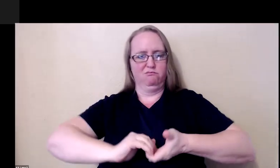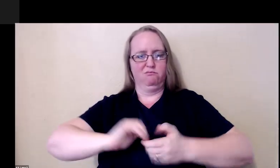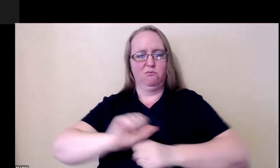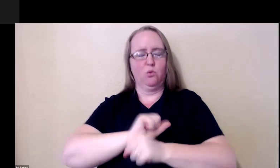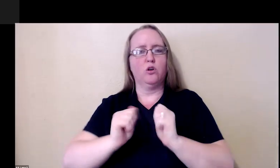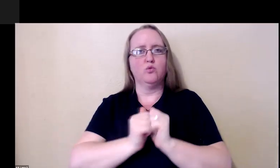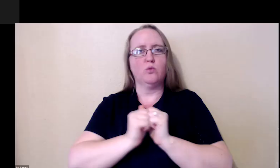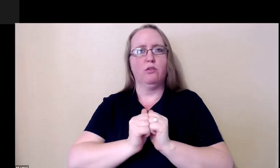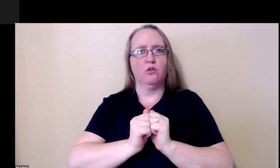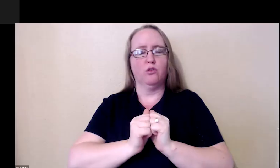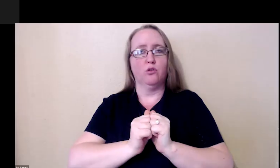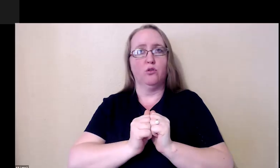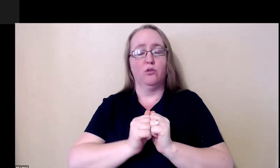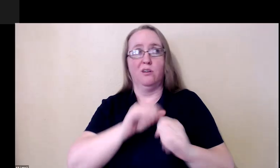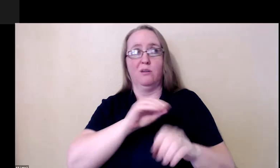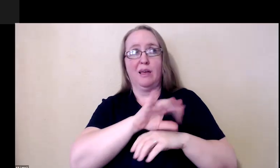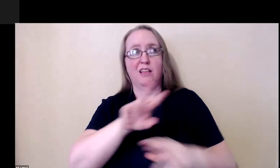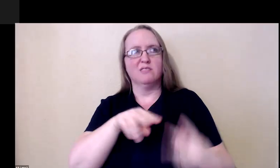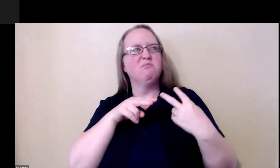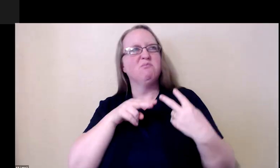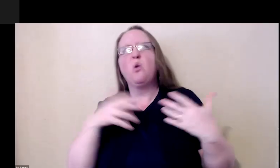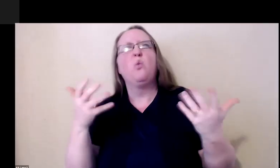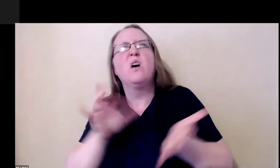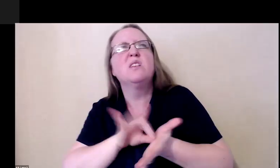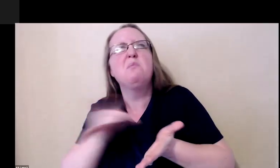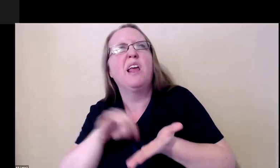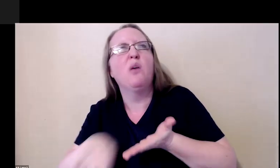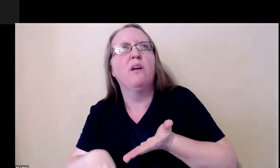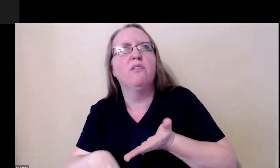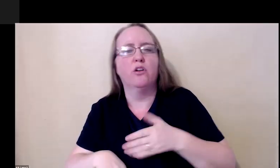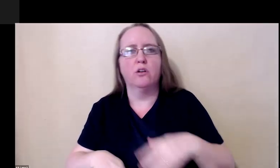to me and he says, "What's a Medicaid waiver?"